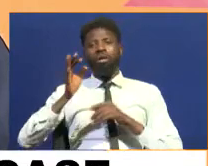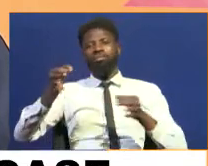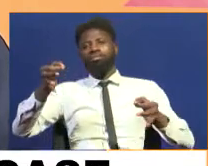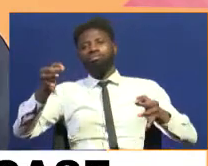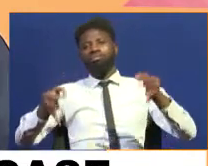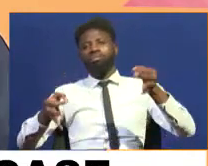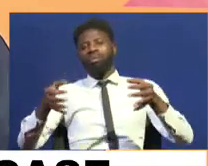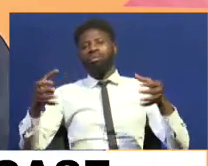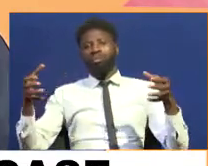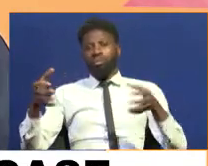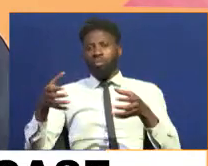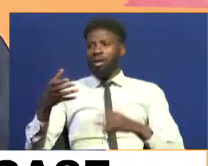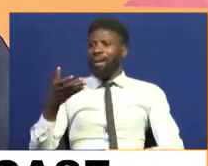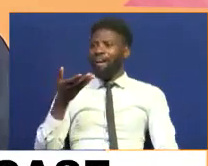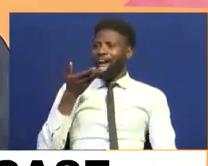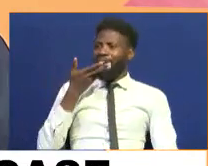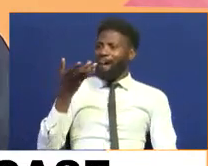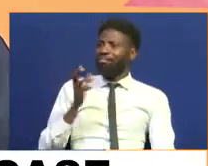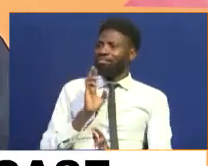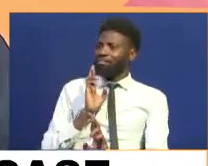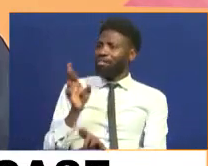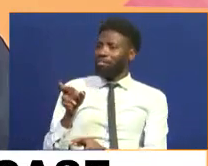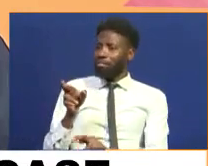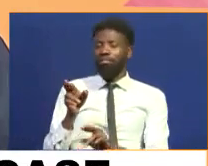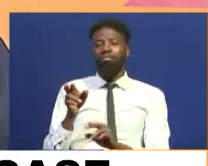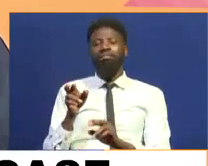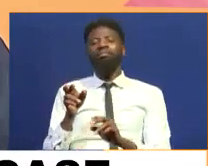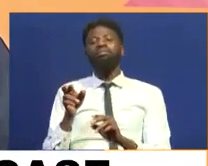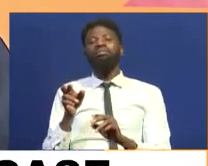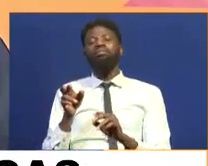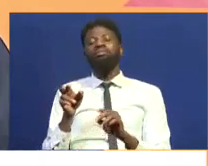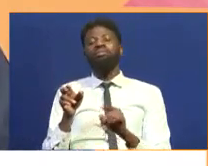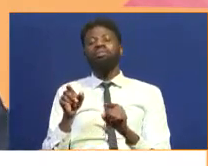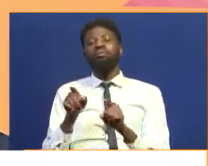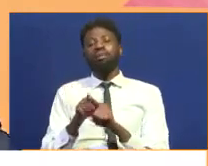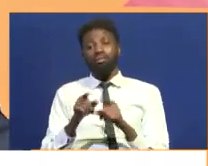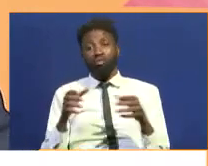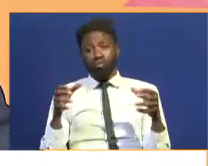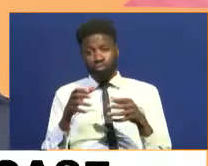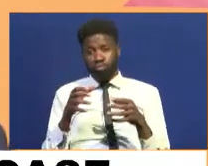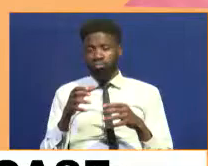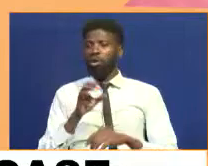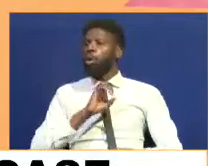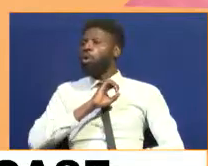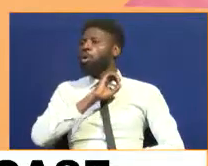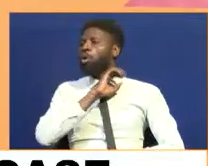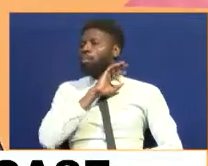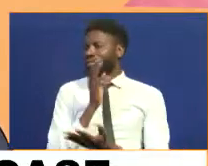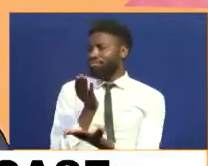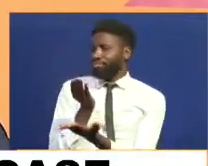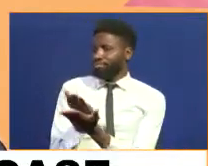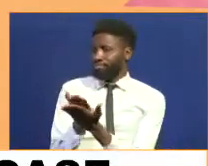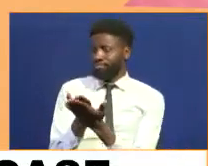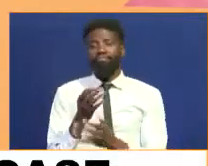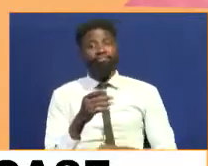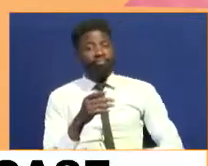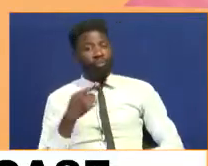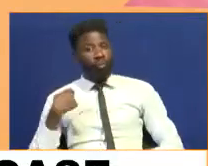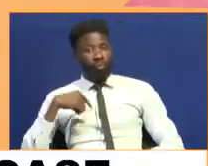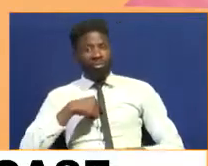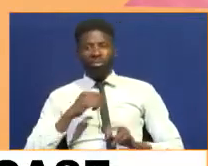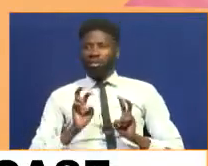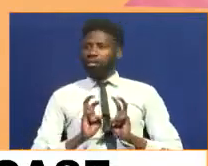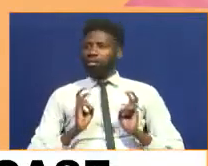the plaintiffs on that issue. And so we are definitely keeping an eye. And of course, those are some of the issues that we shall be discussing here. And of